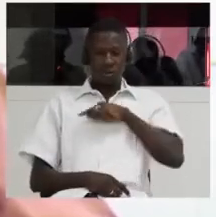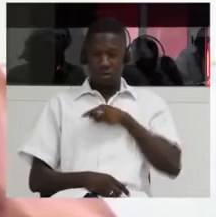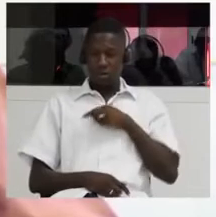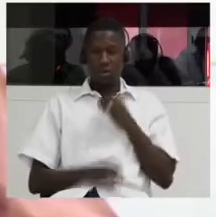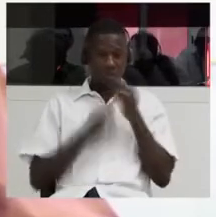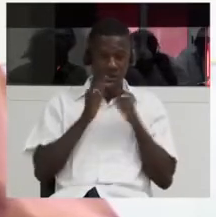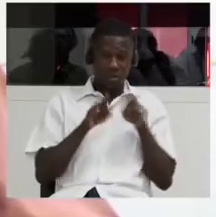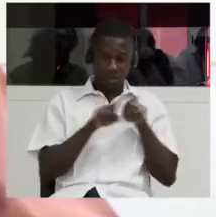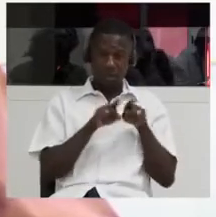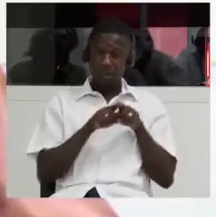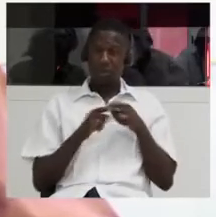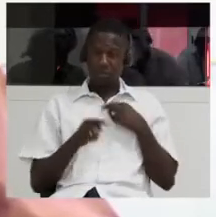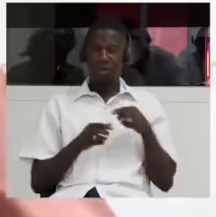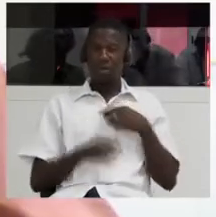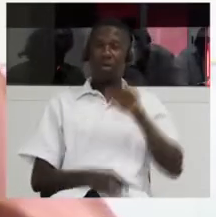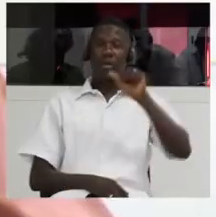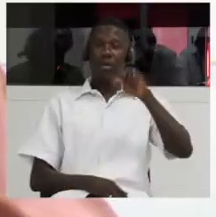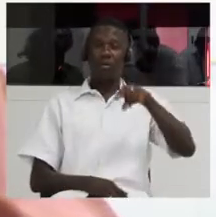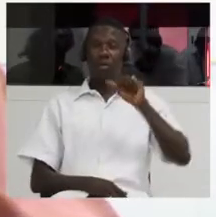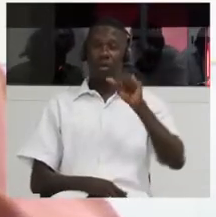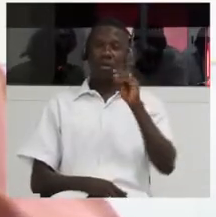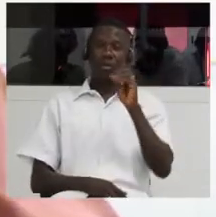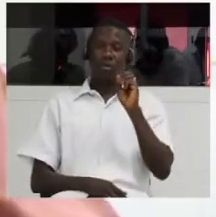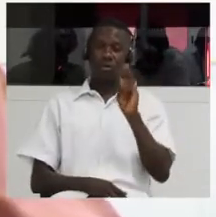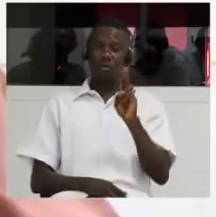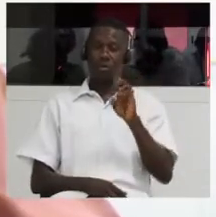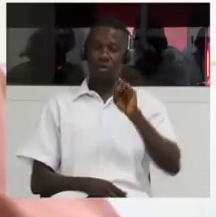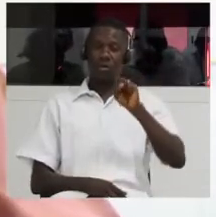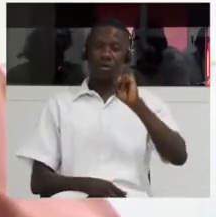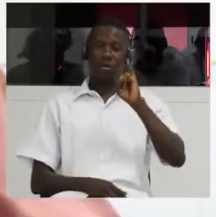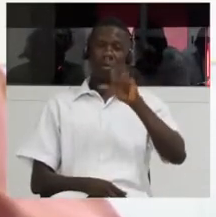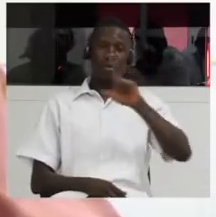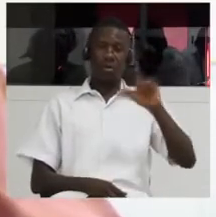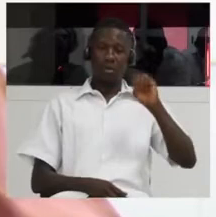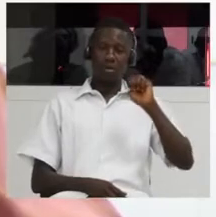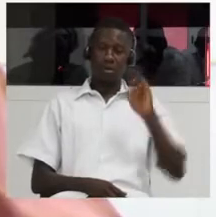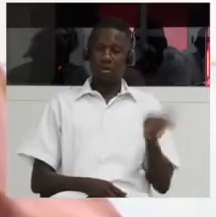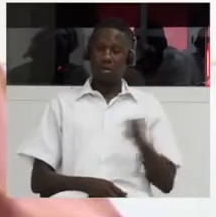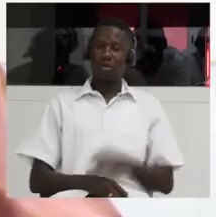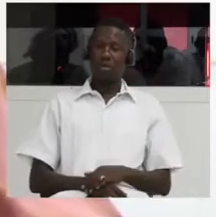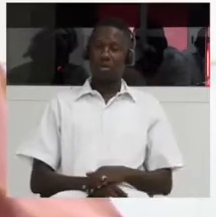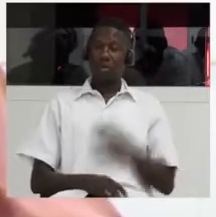Sela. So during greetings, he told me in Manika, I'll be jailing Kai Koyesa.